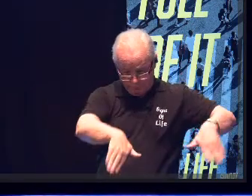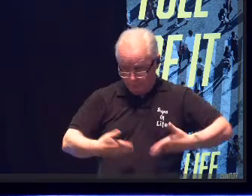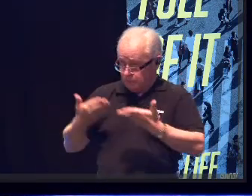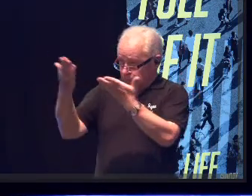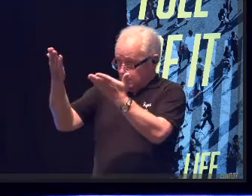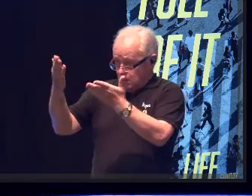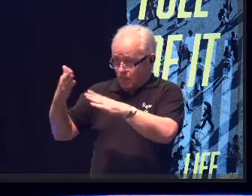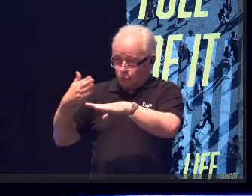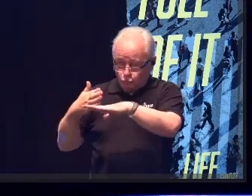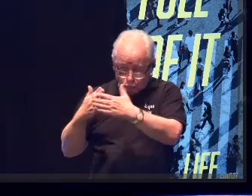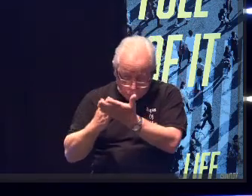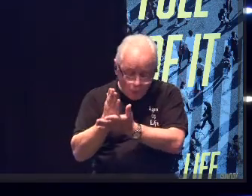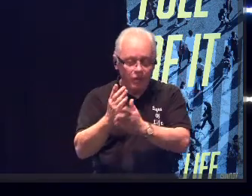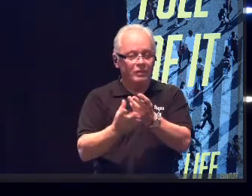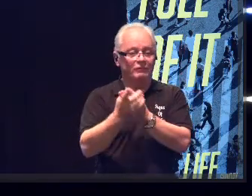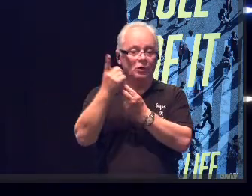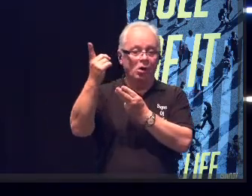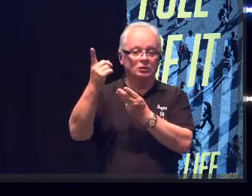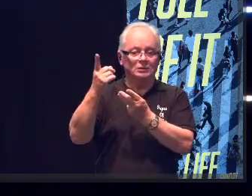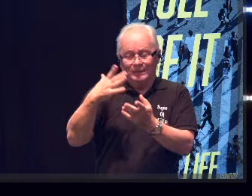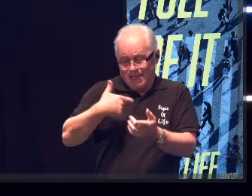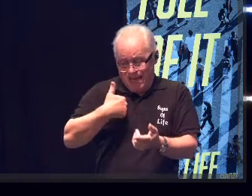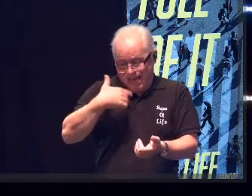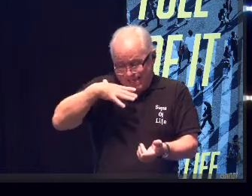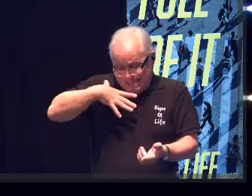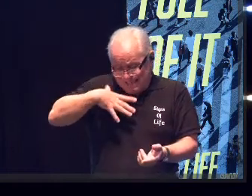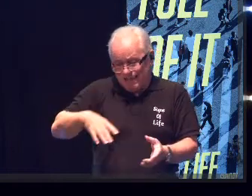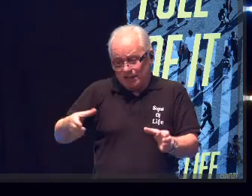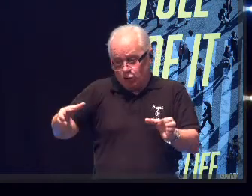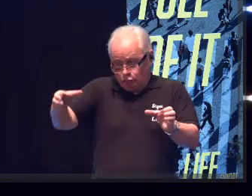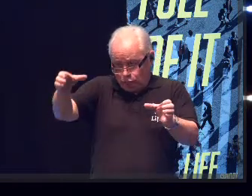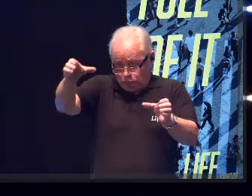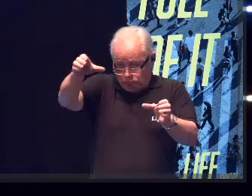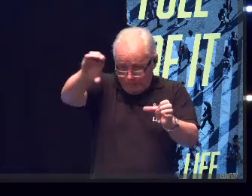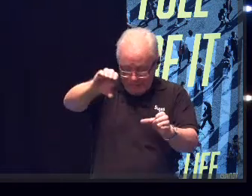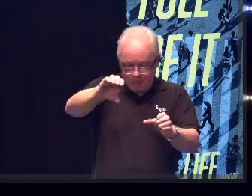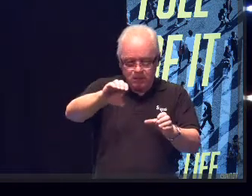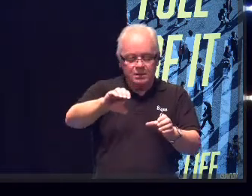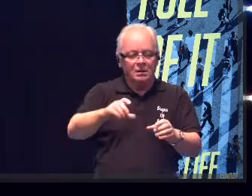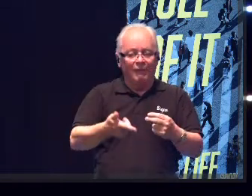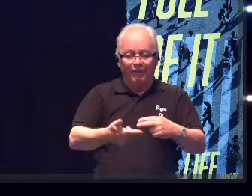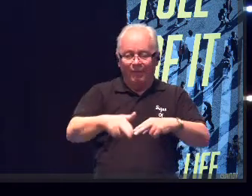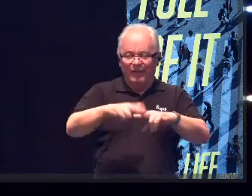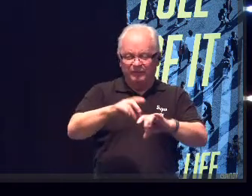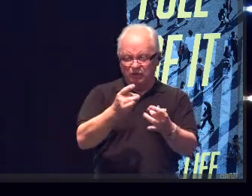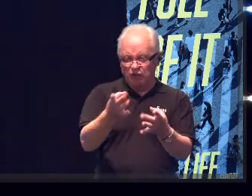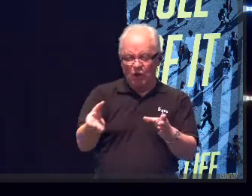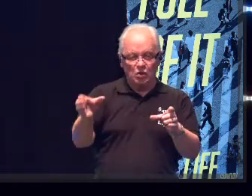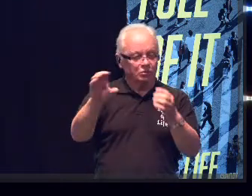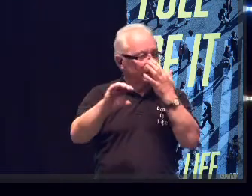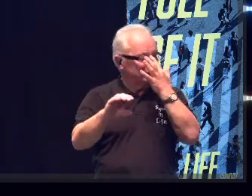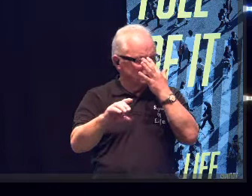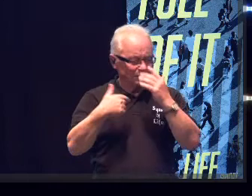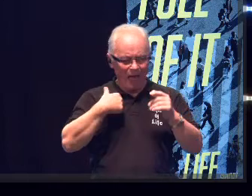it, I'll become worldly. But without grace, I'll become judgmental. At least I'm not as bad as your man over